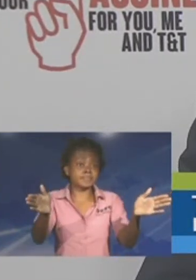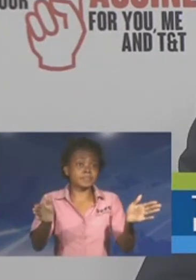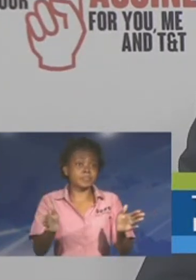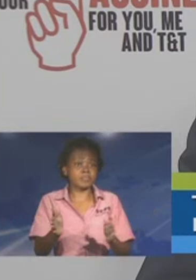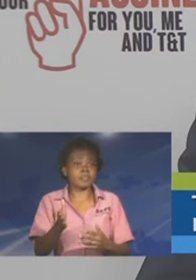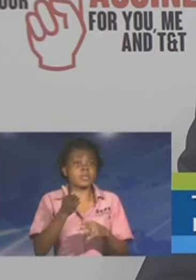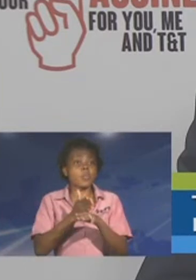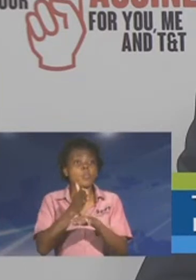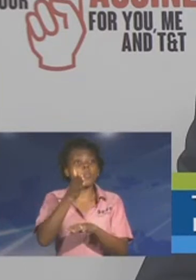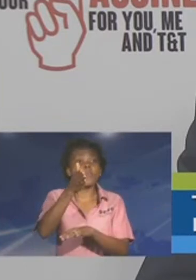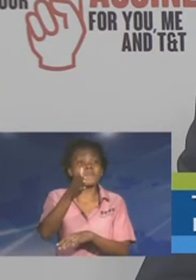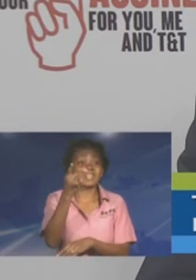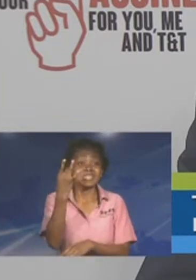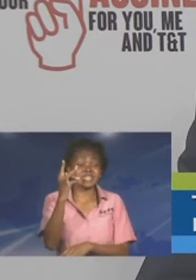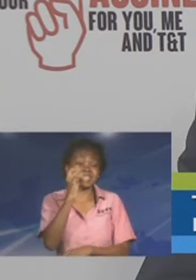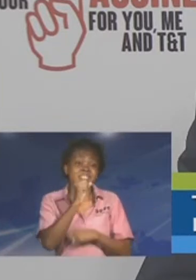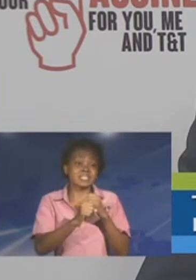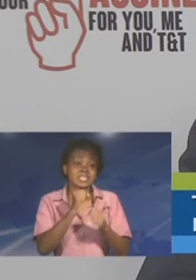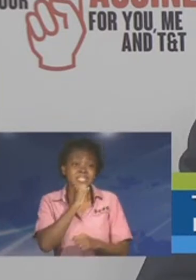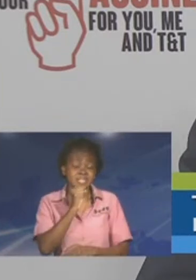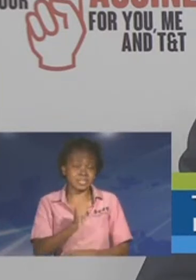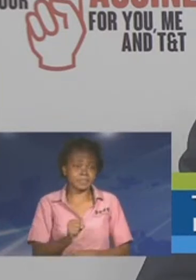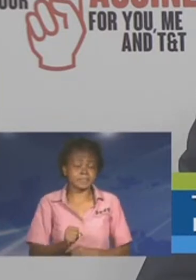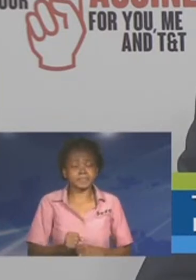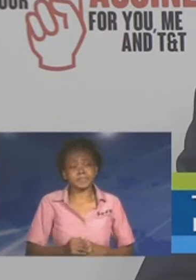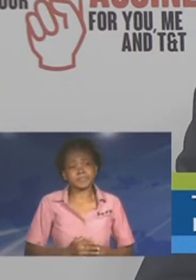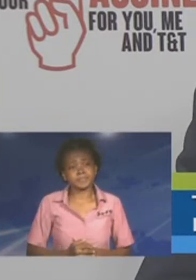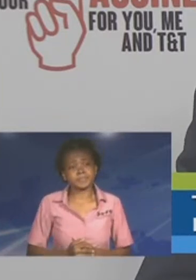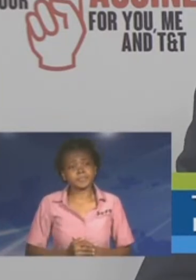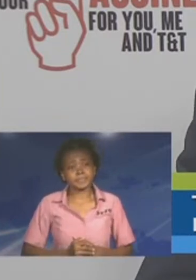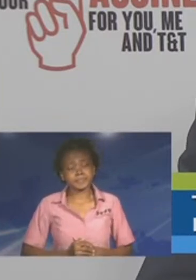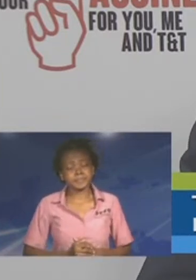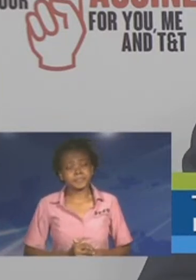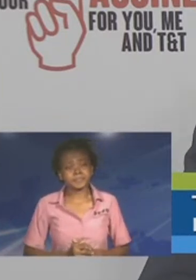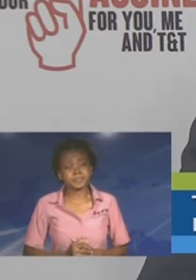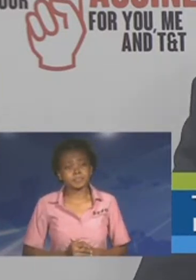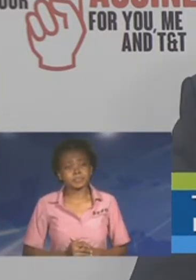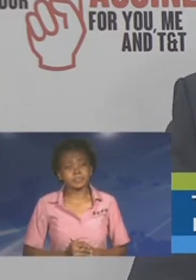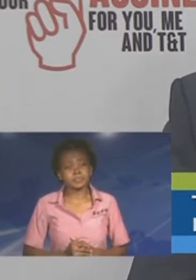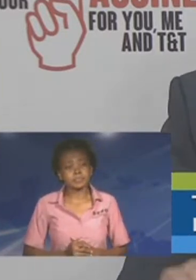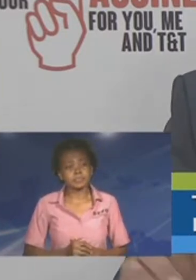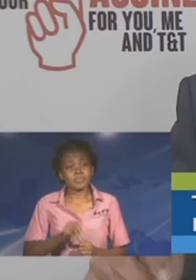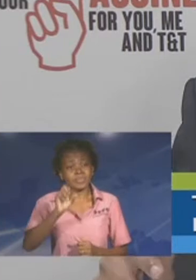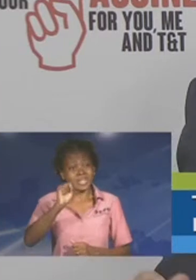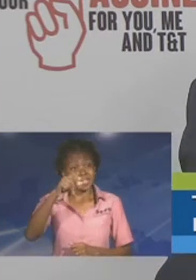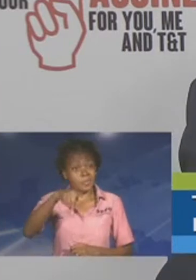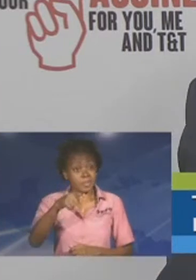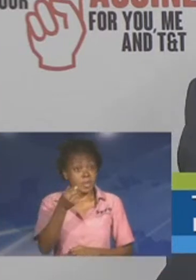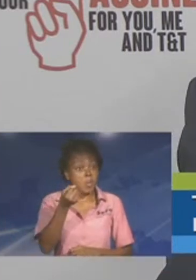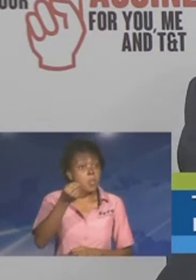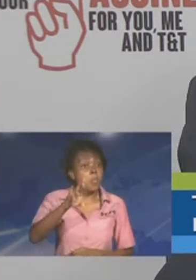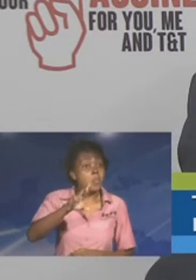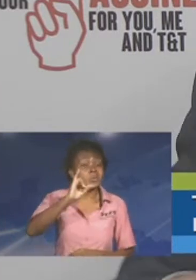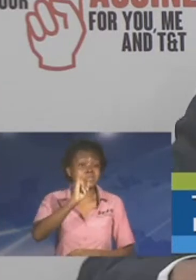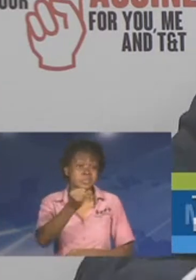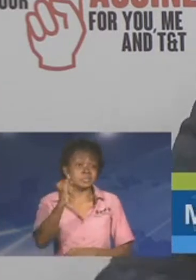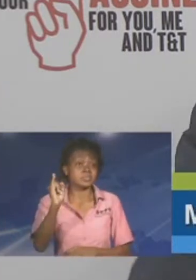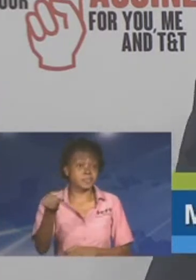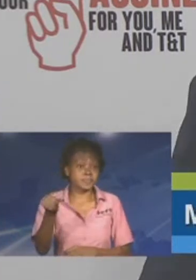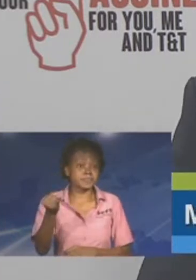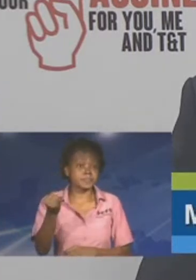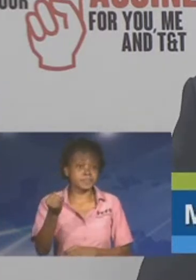booster program is there for you with either Sinopharm or J&J. I had indicated back